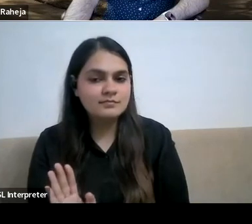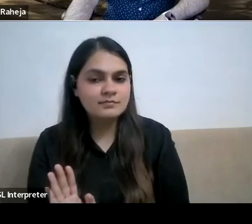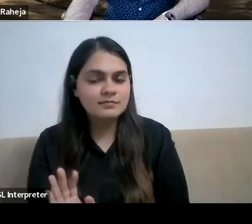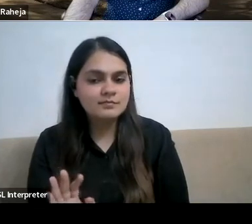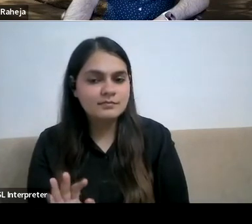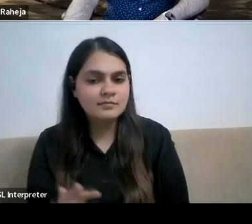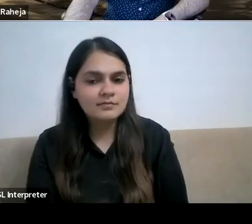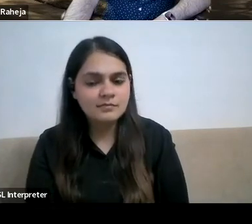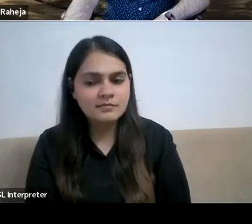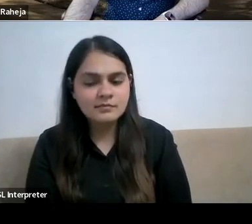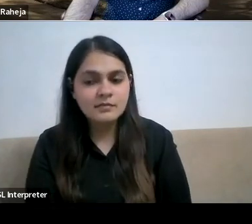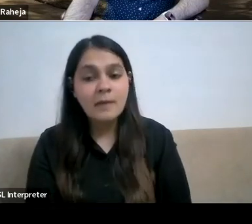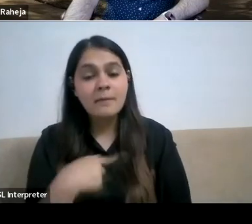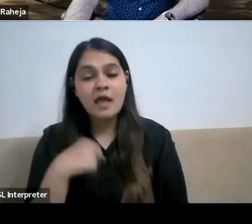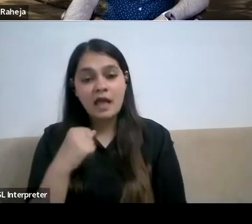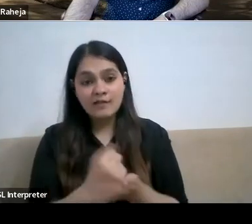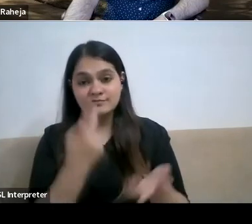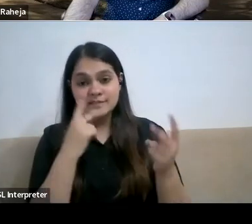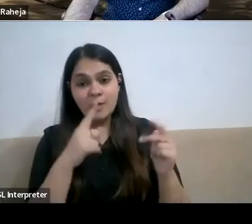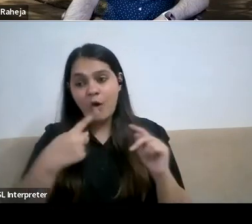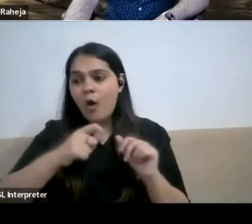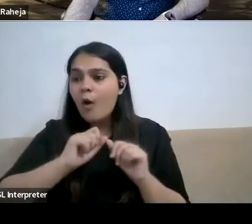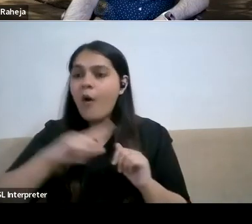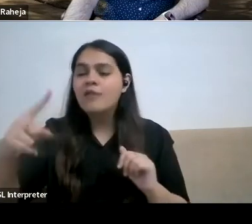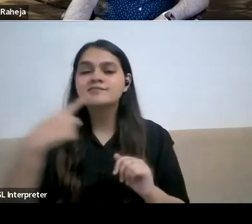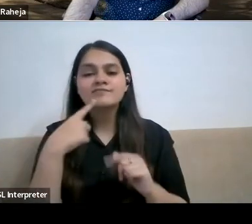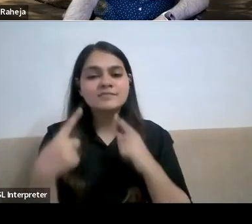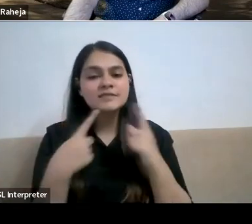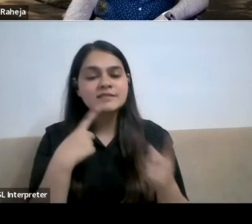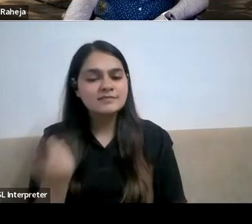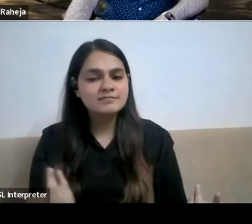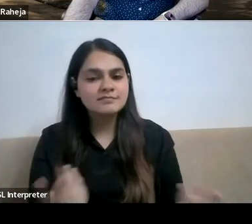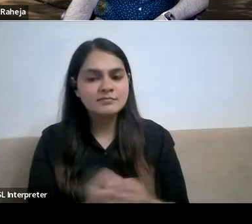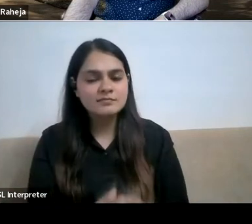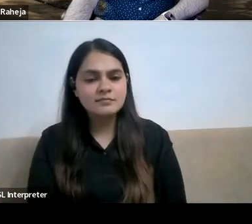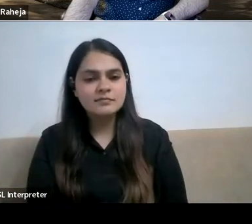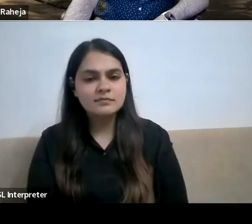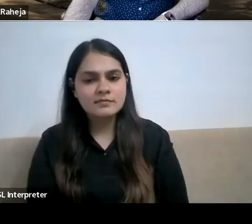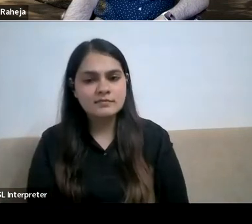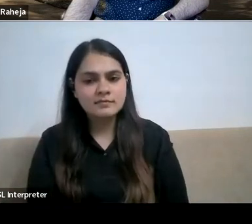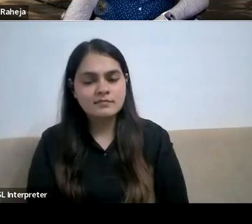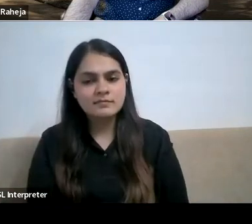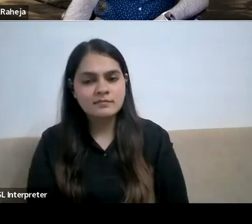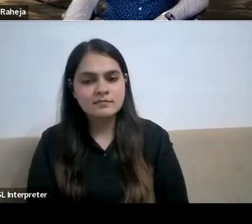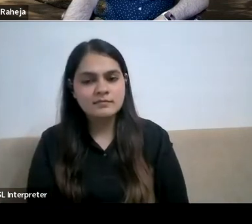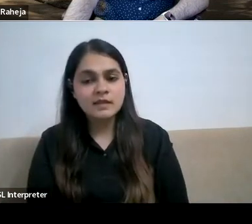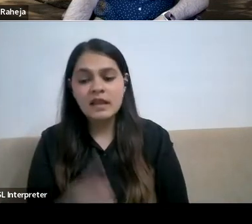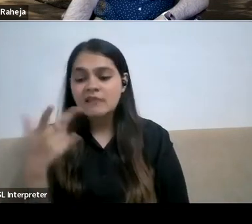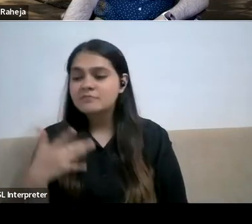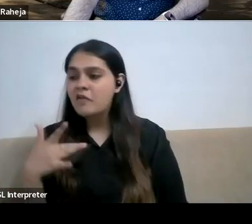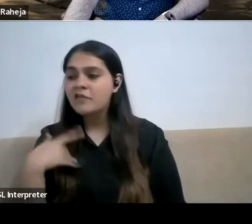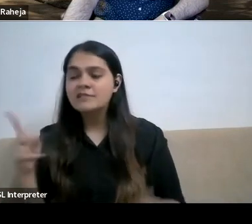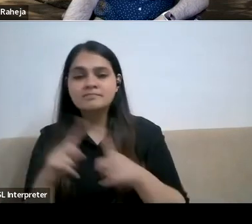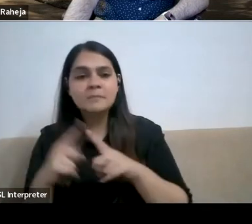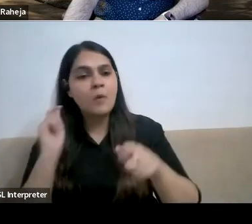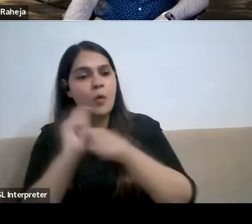there, and making sure that, like everybody said, including it's about collaboration, and